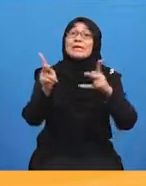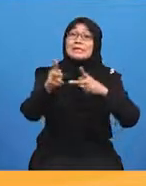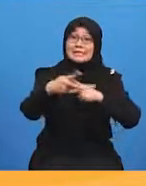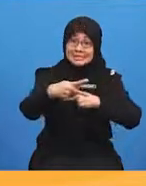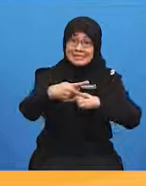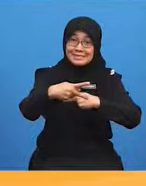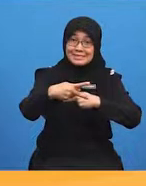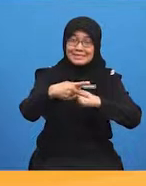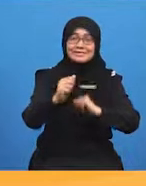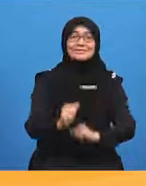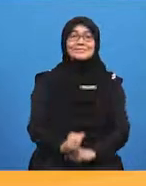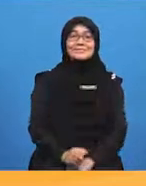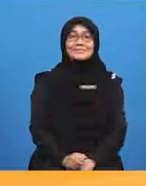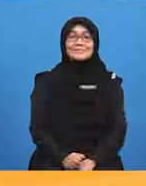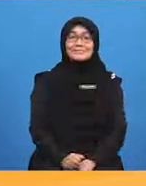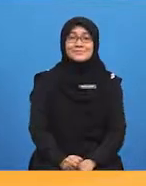Kitchen.